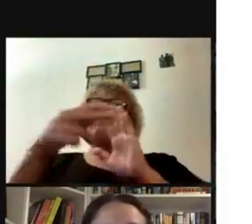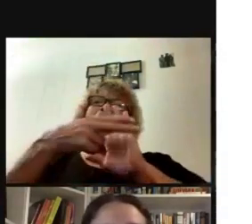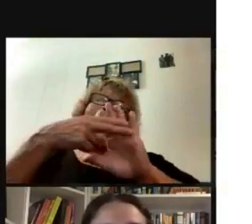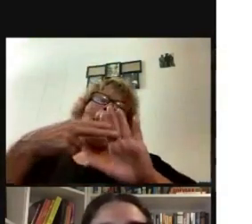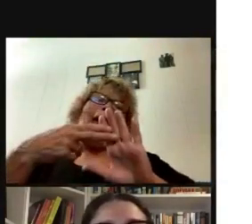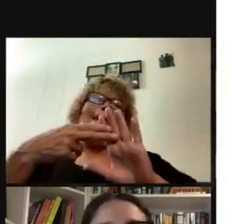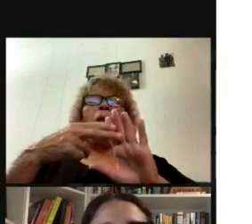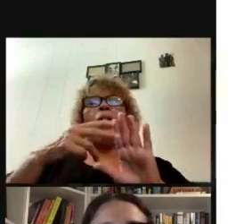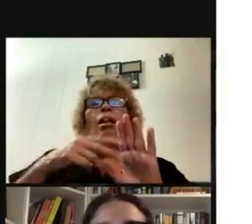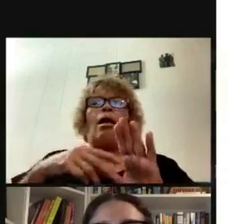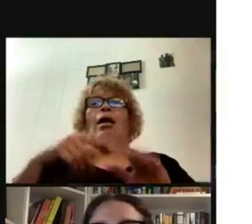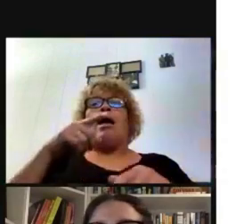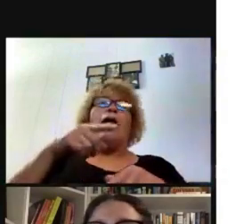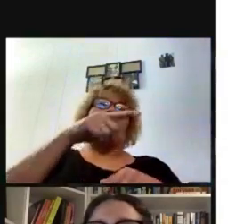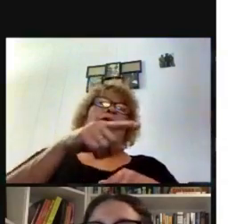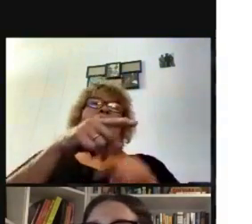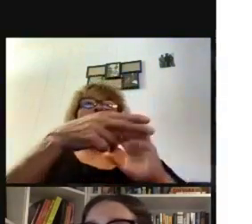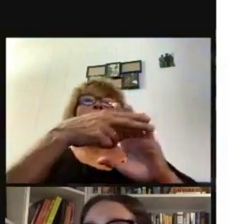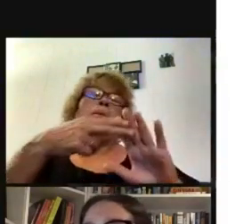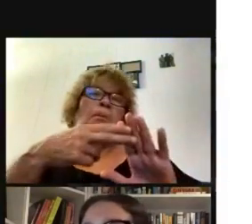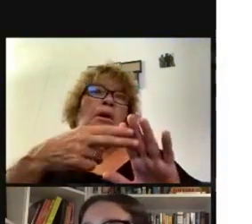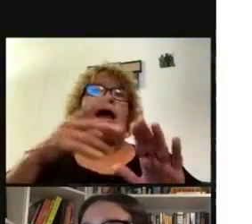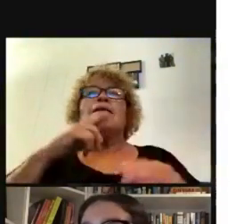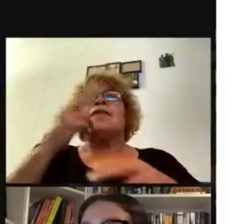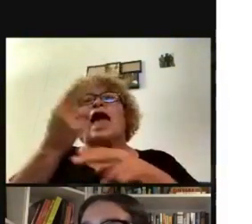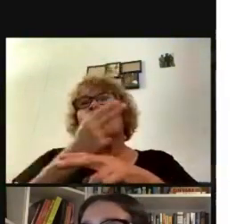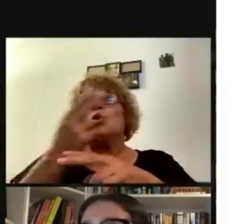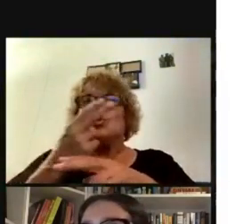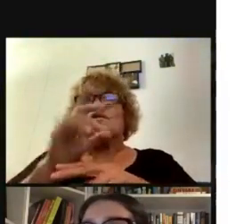label, feeble-mindedness. They used